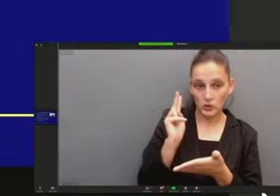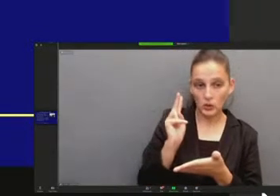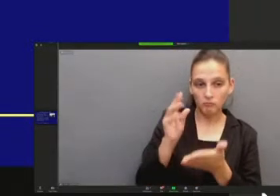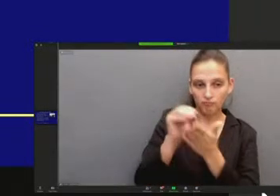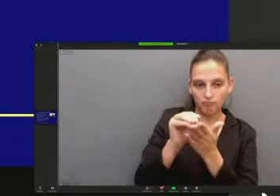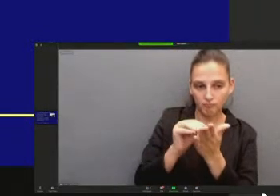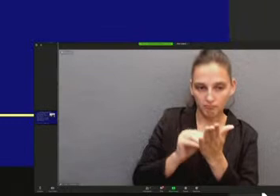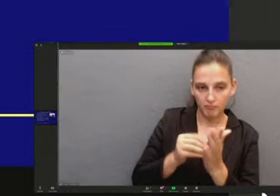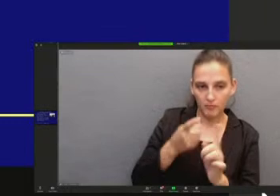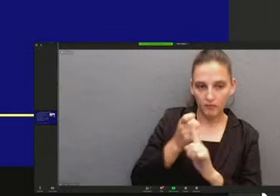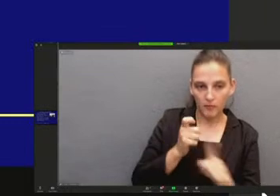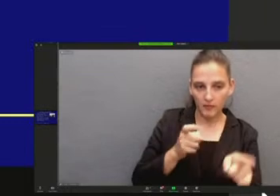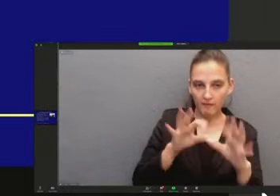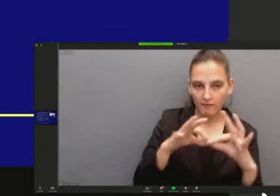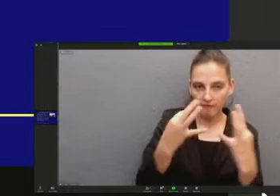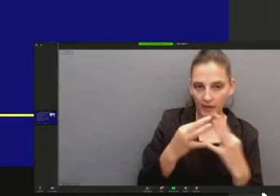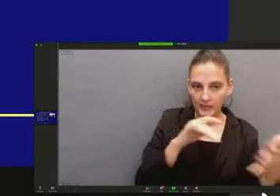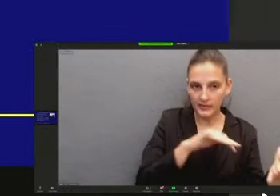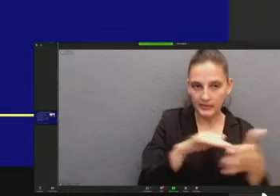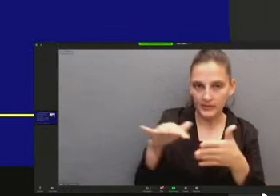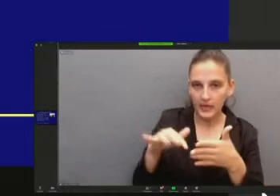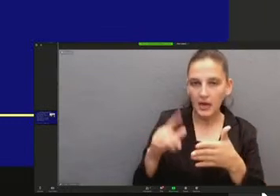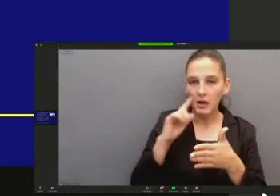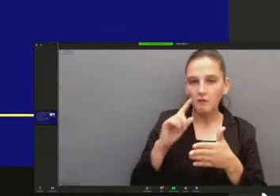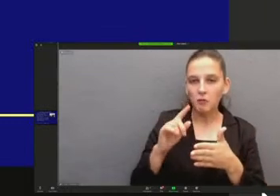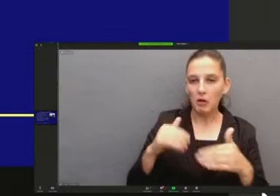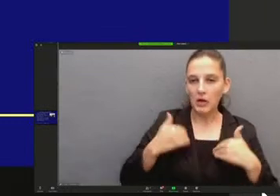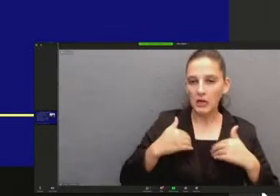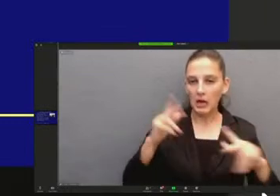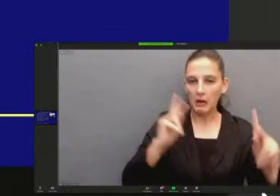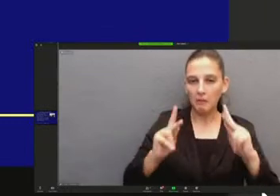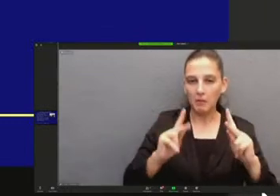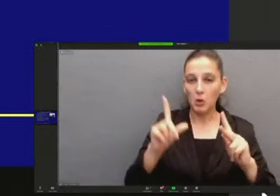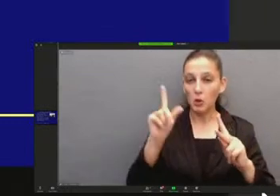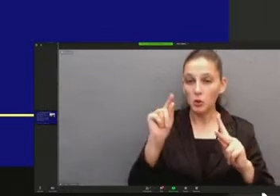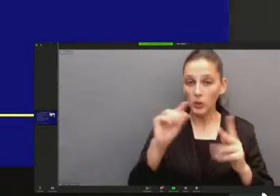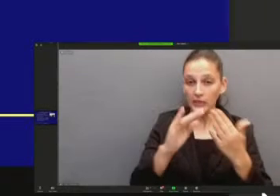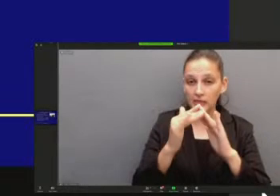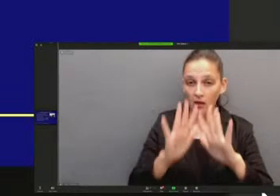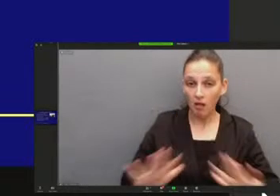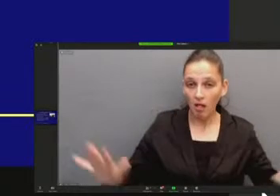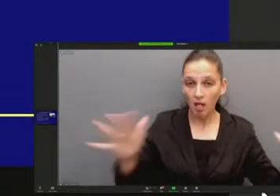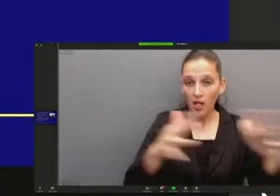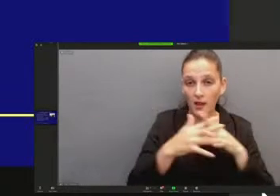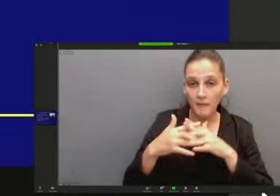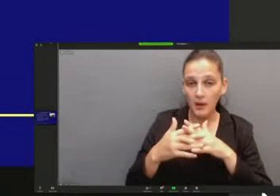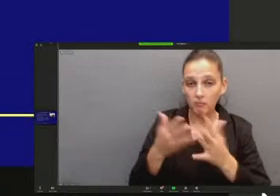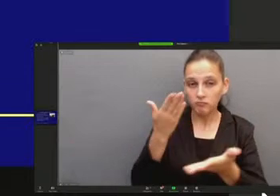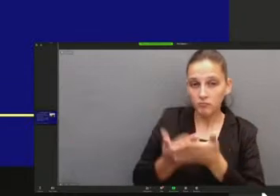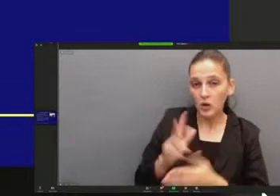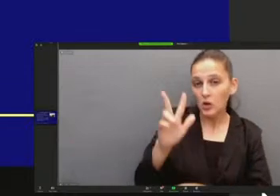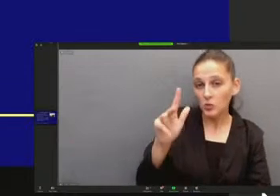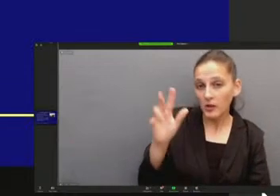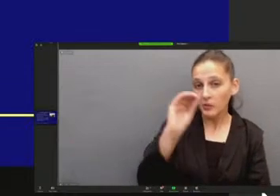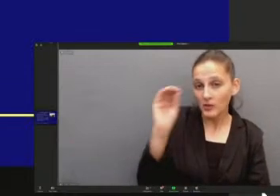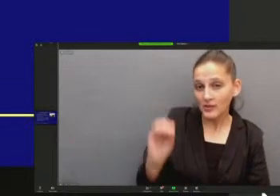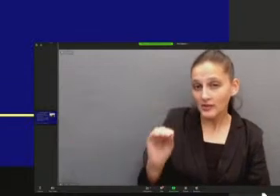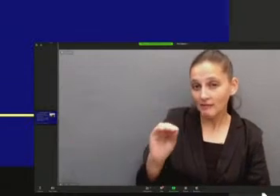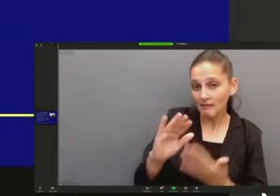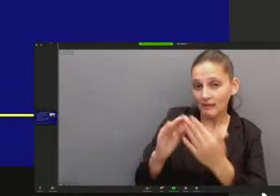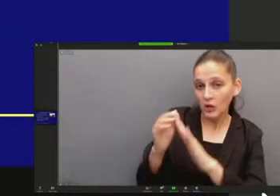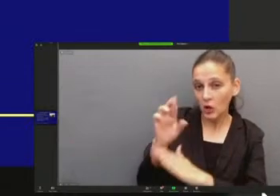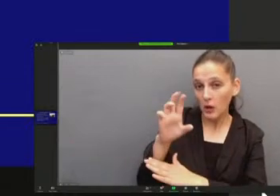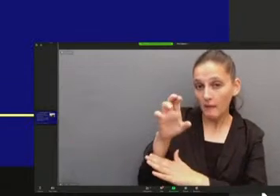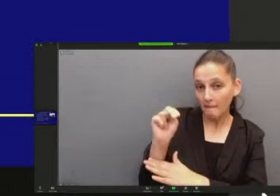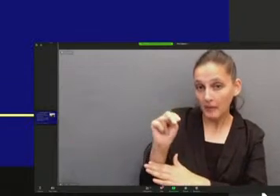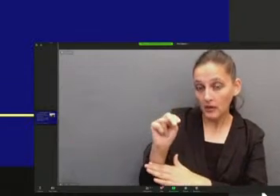Study, a study of young people in 20 cities in the United States, that 23% of urban youth are stopped by the police